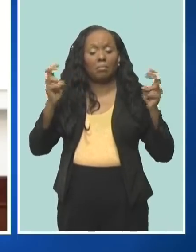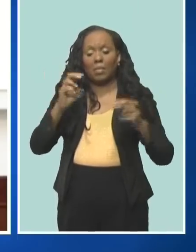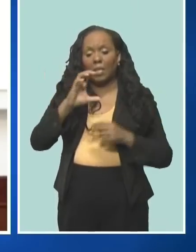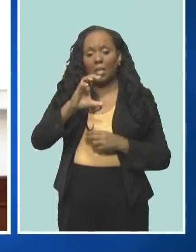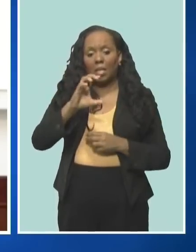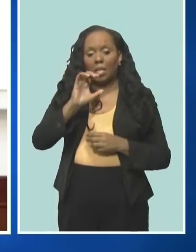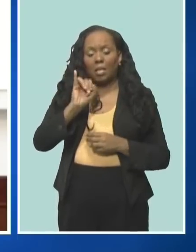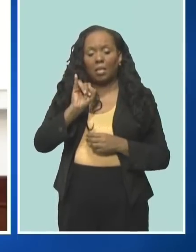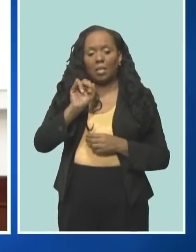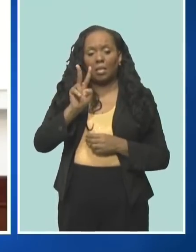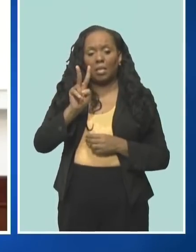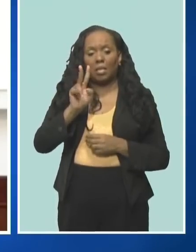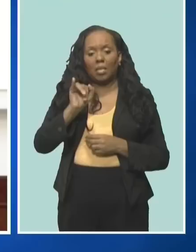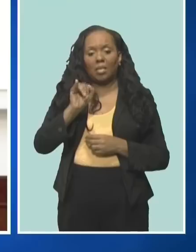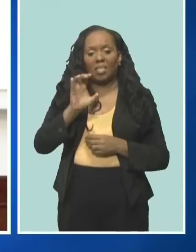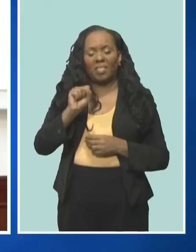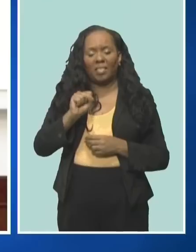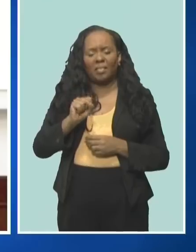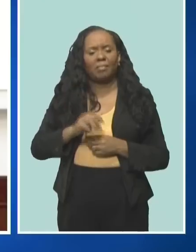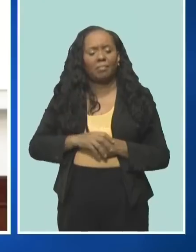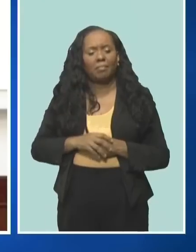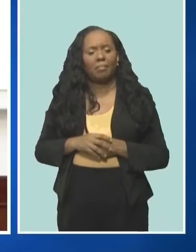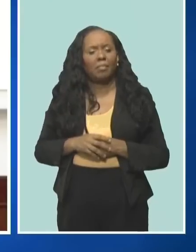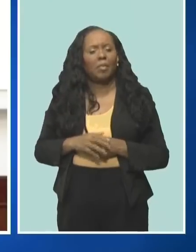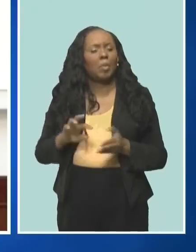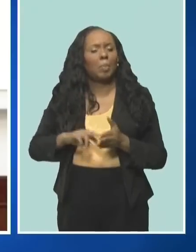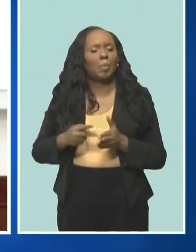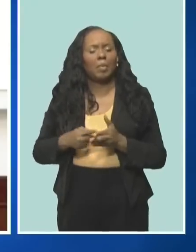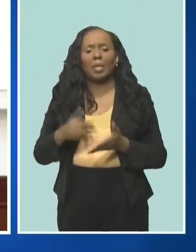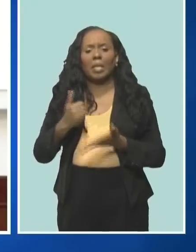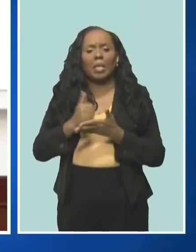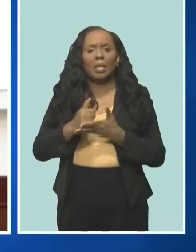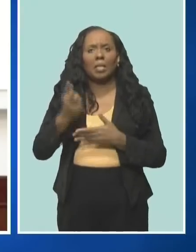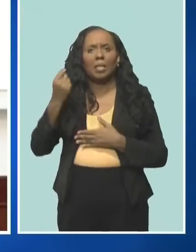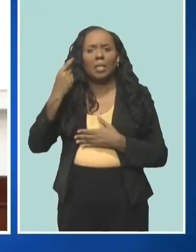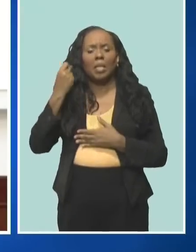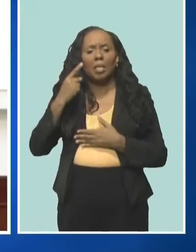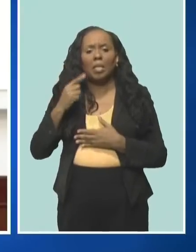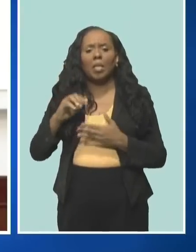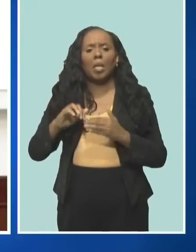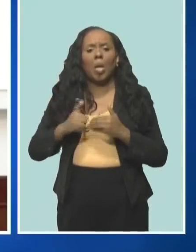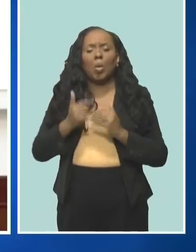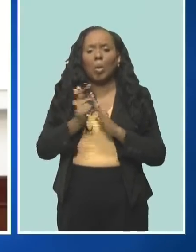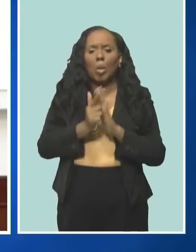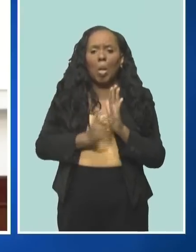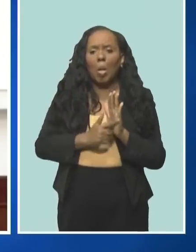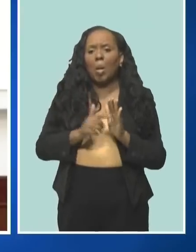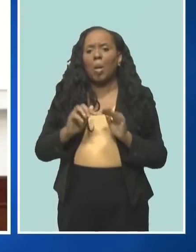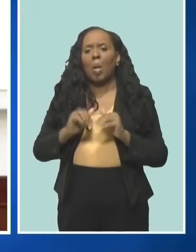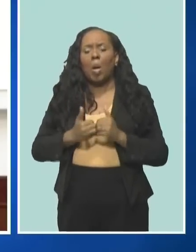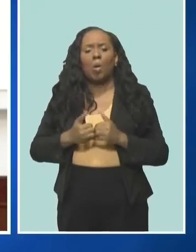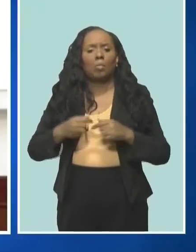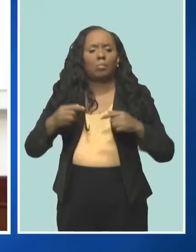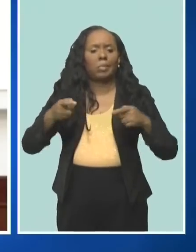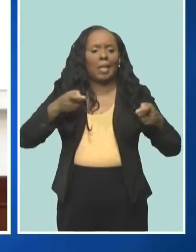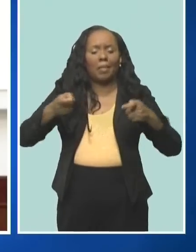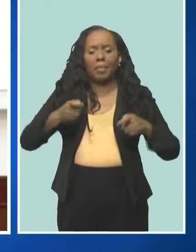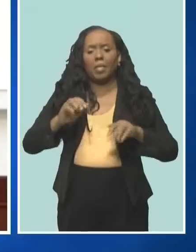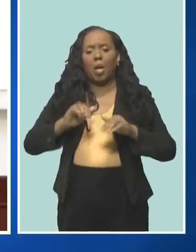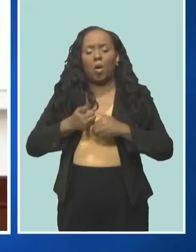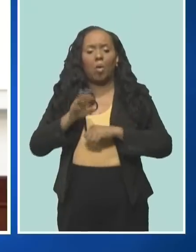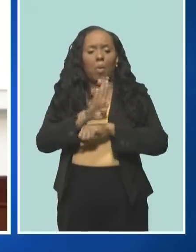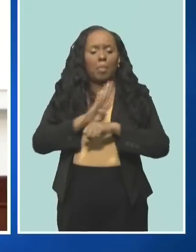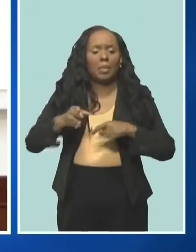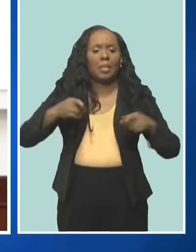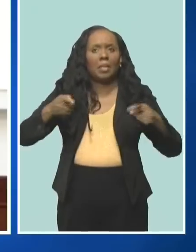equally, you're helping that generation also to understand the entire ecosystem of how Barbados works and the importance of this. So I really want to wish all of